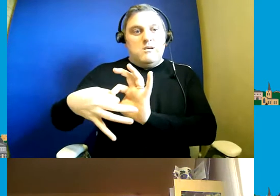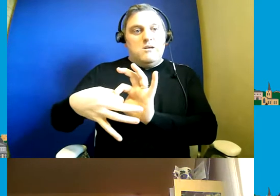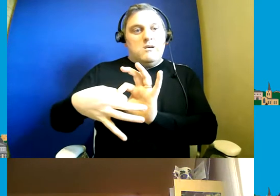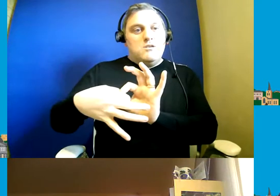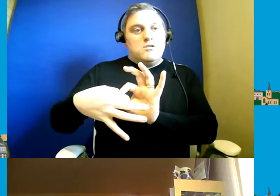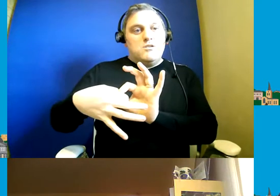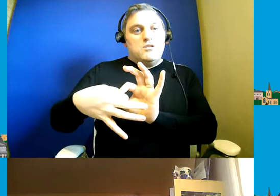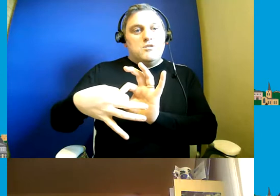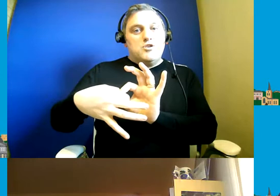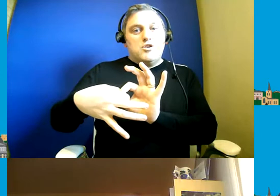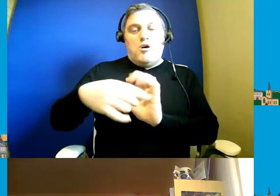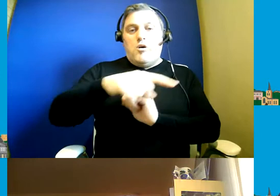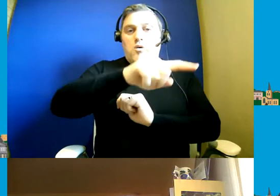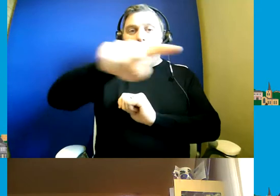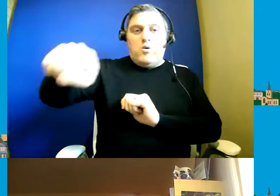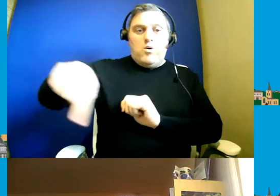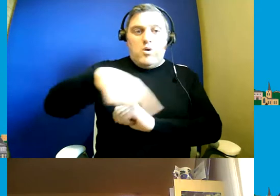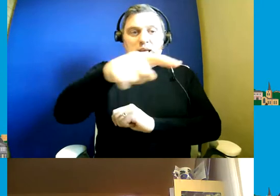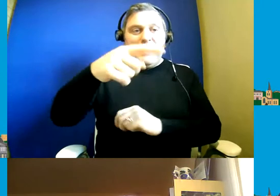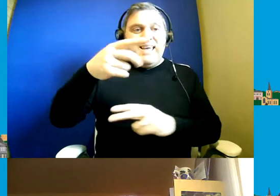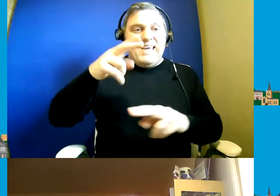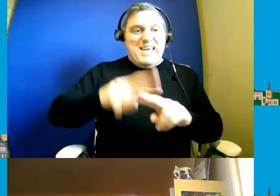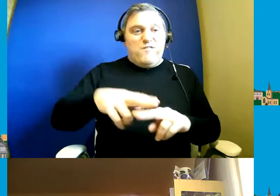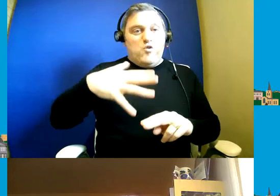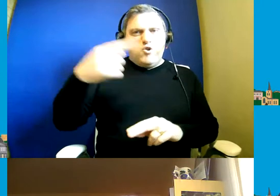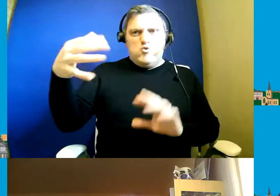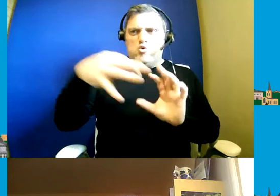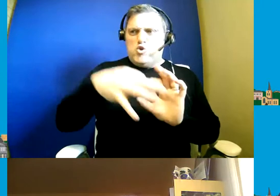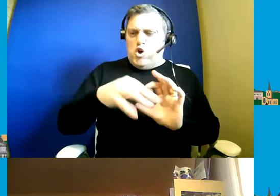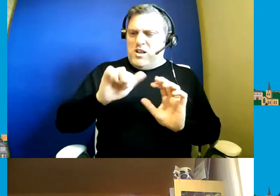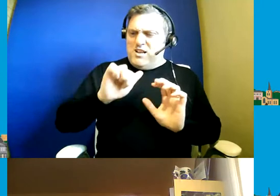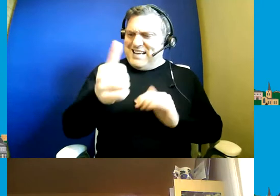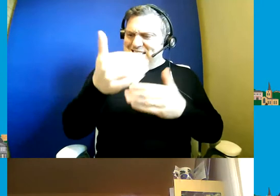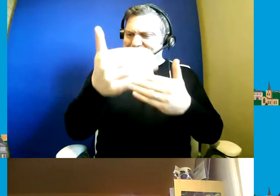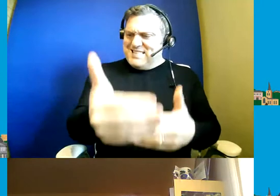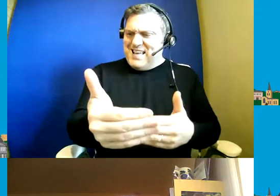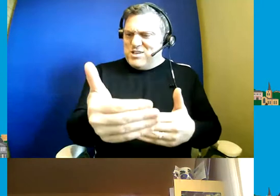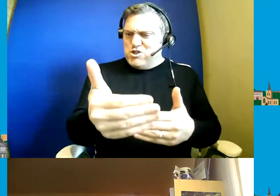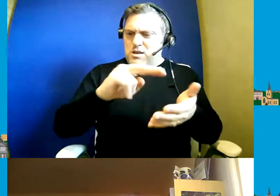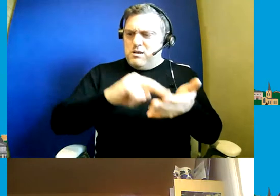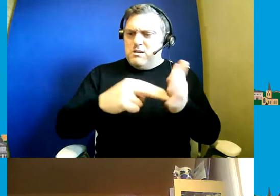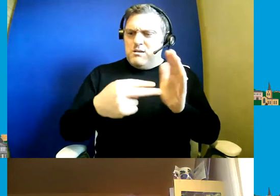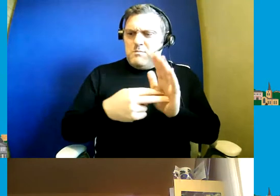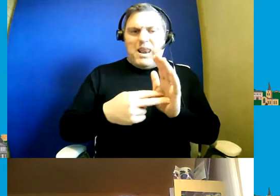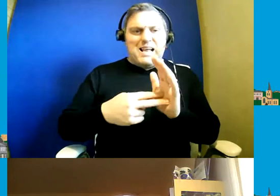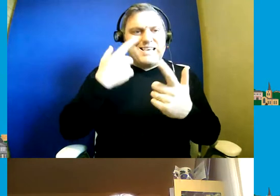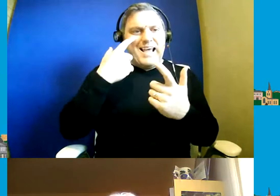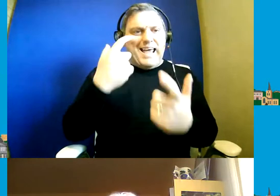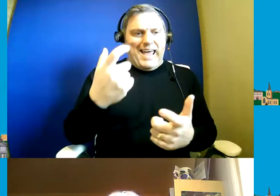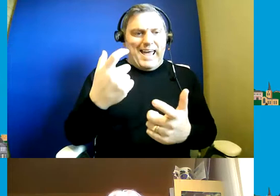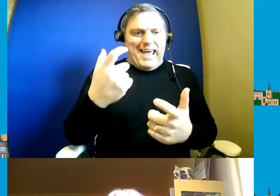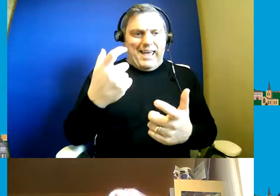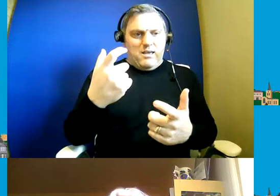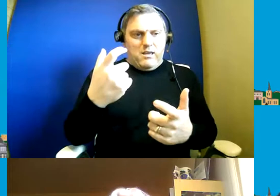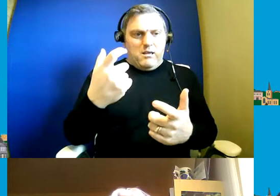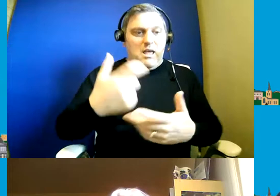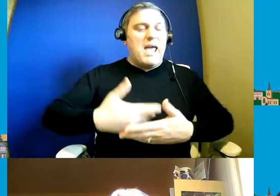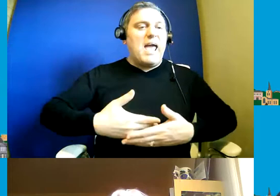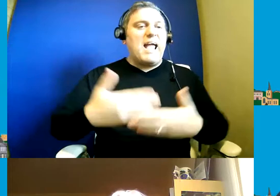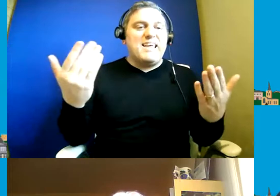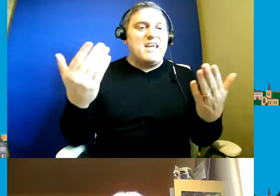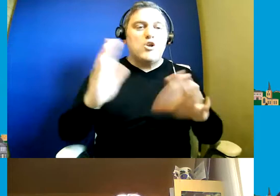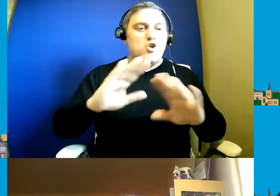for everybody who's on, if you did want to come to the next one, our next session is planned care, which is basically anything